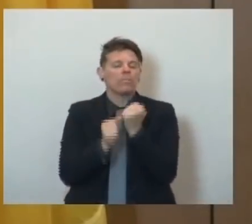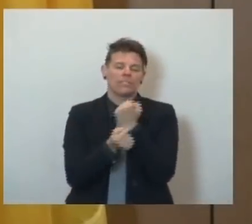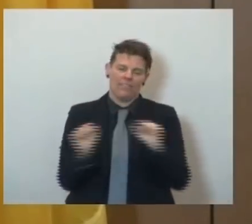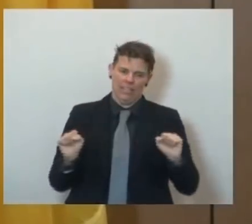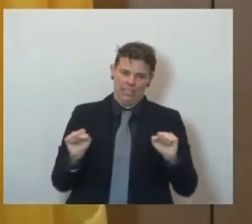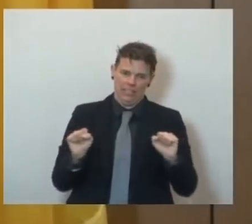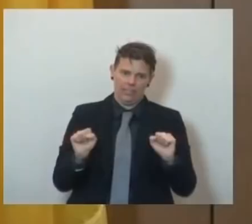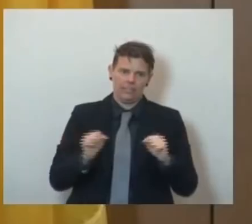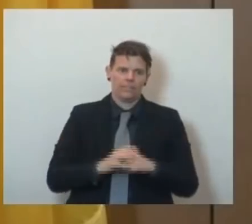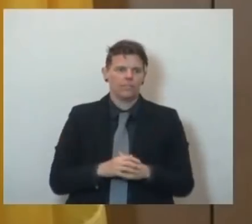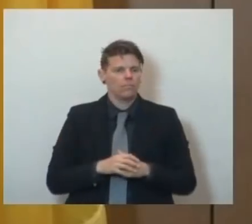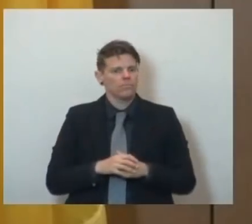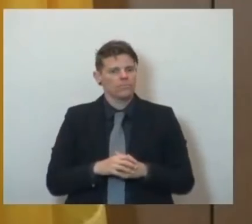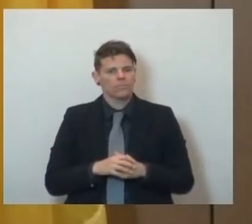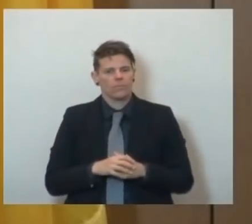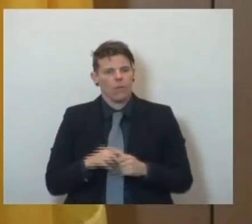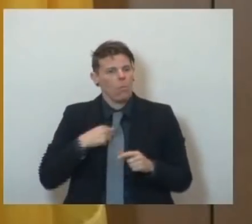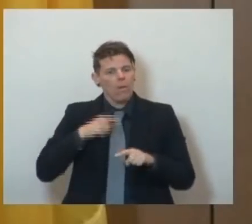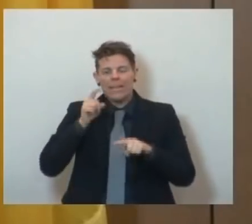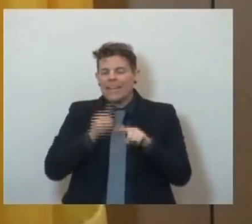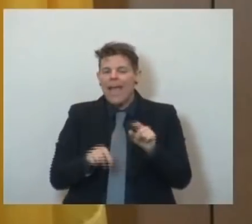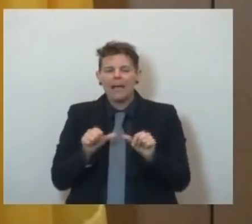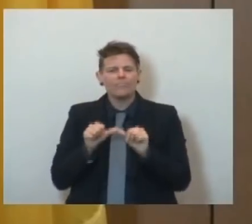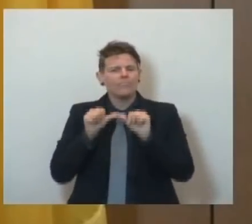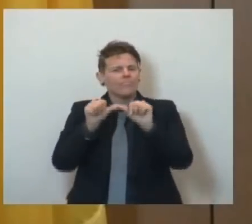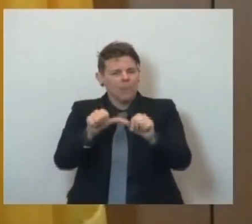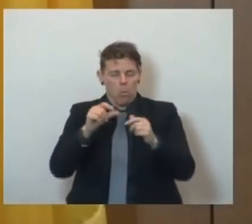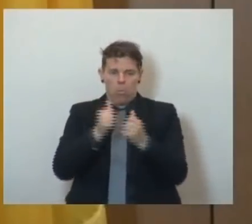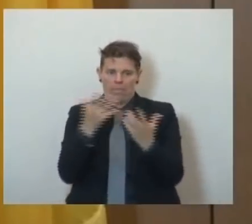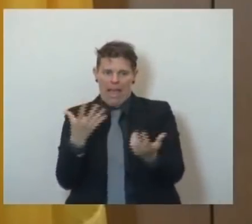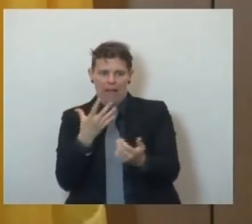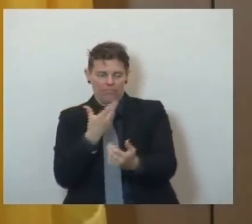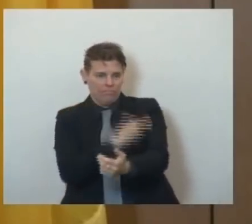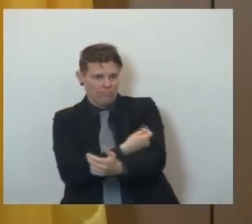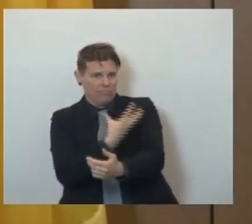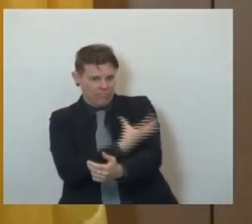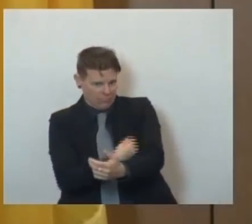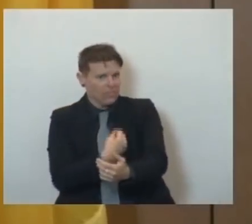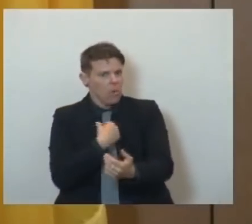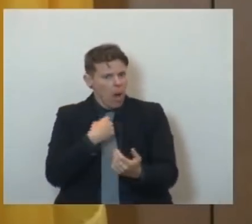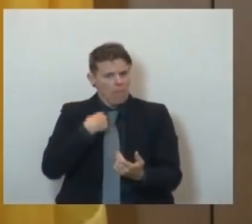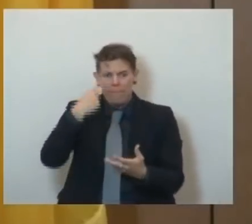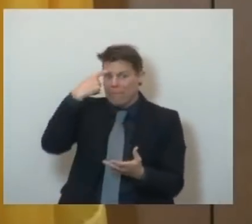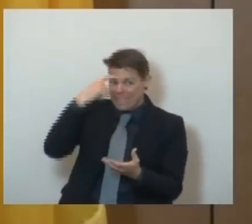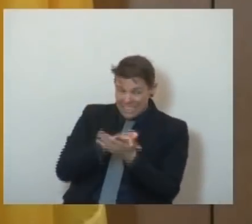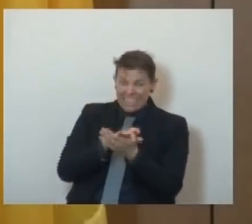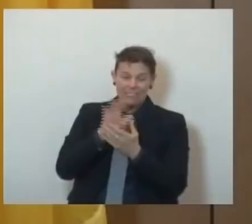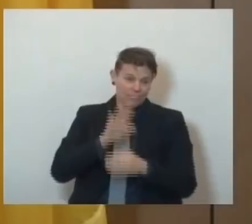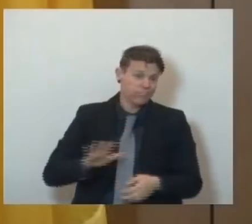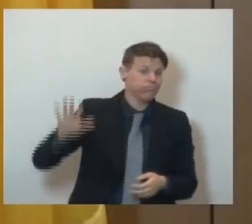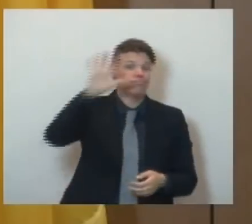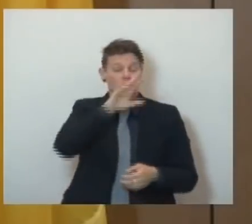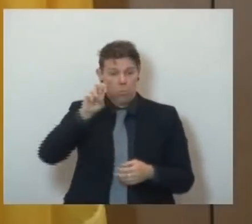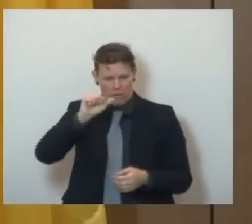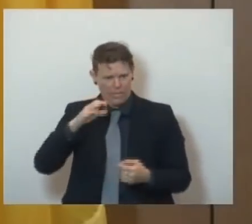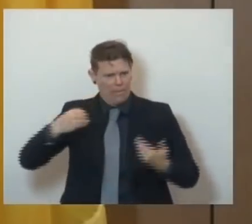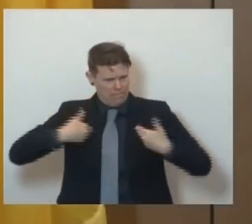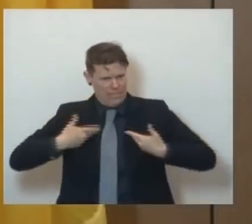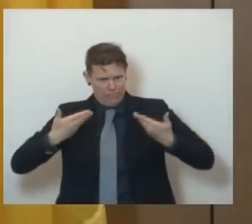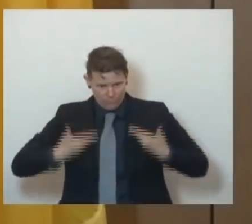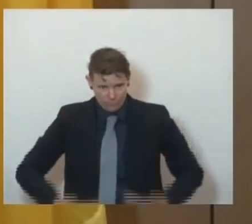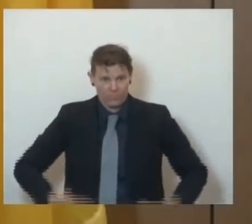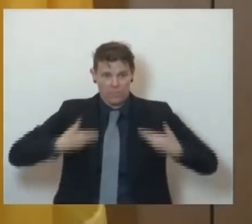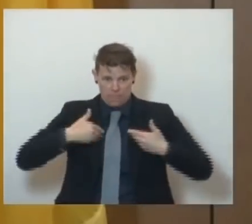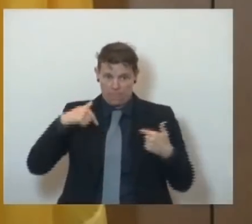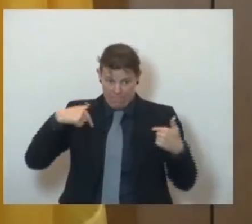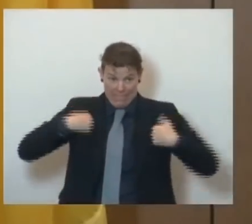vaccine. Everyone in the United States, I believe, is clear about that. This governor is clear about that. And so we're